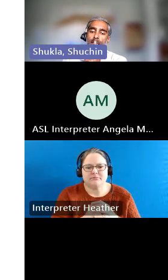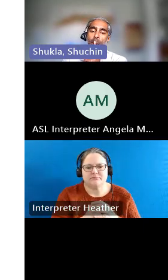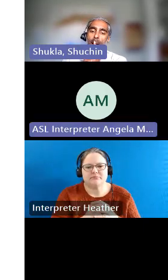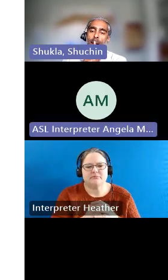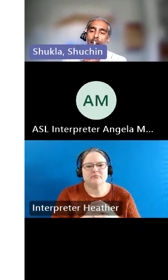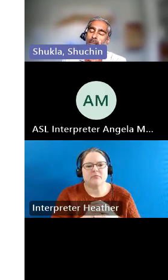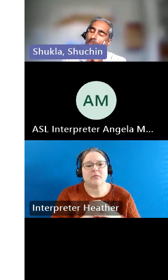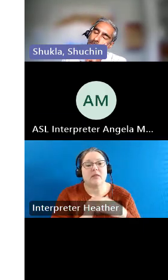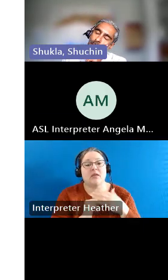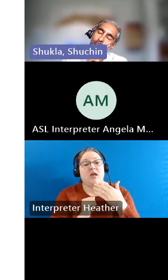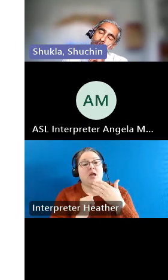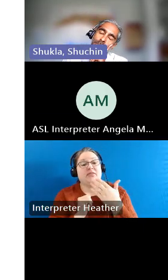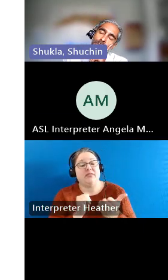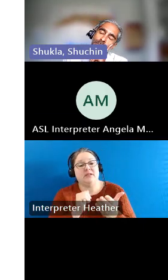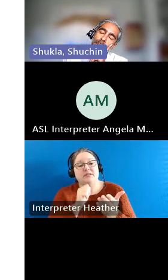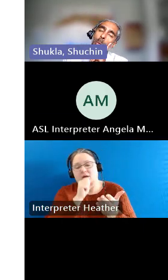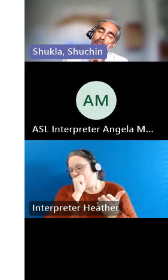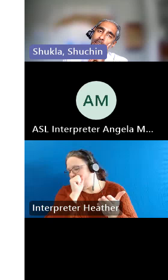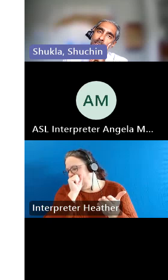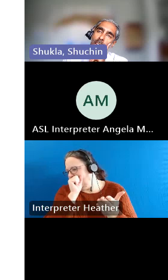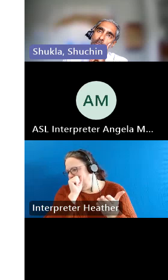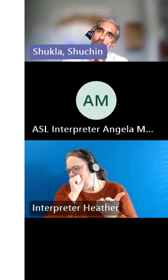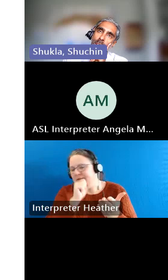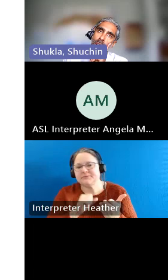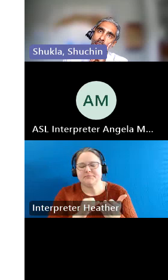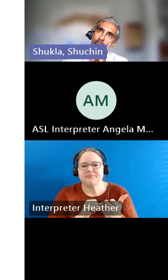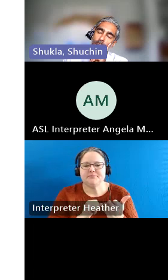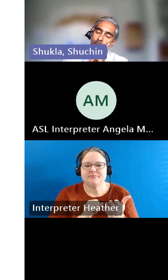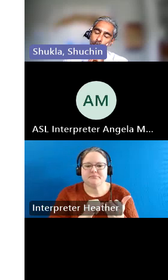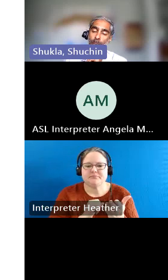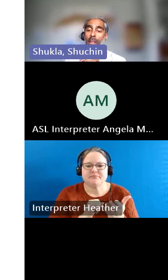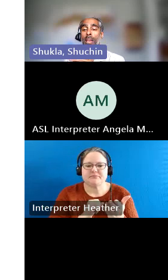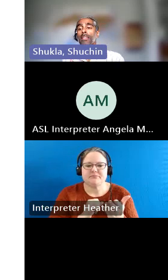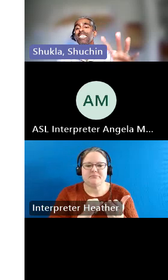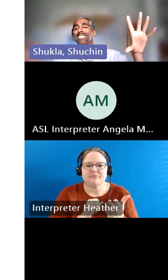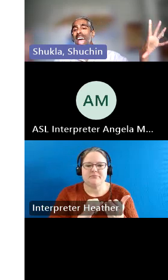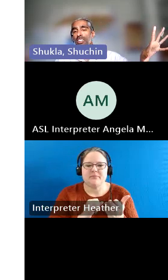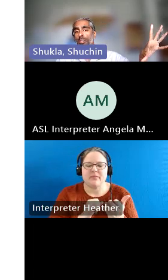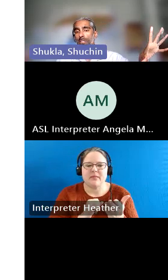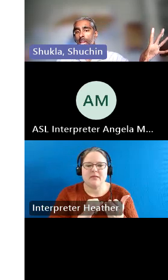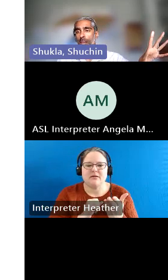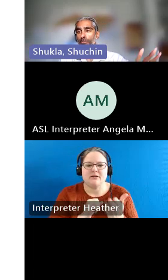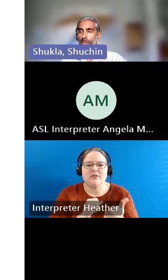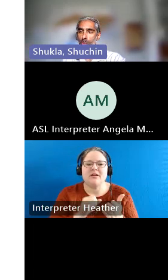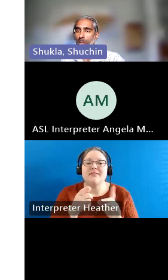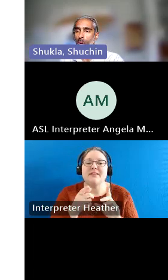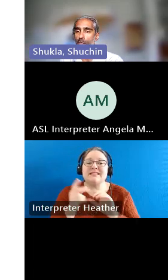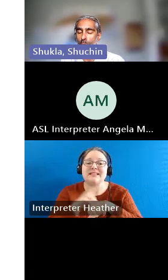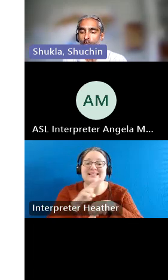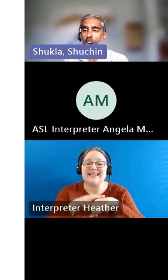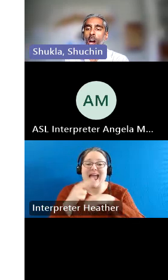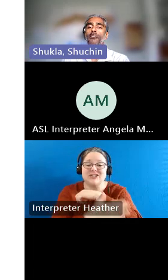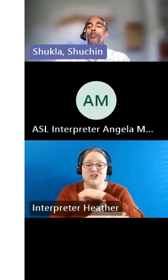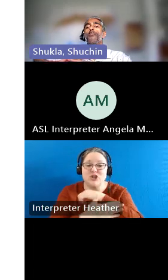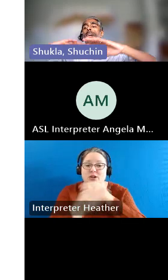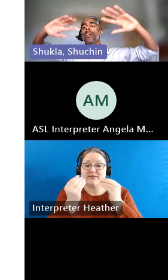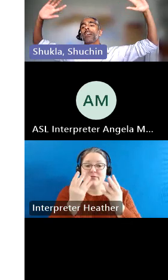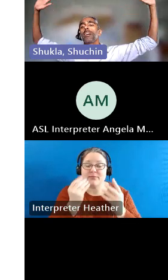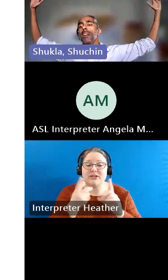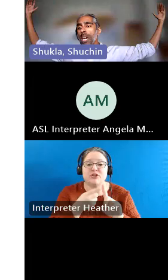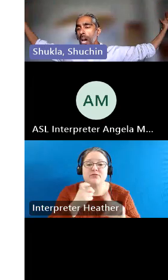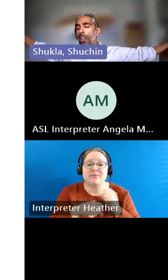This is just so, and maybe we have this data from North Carolina, I don't remember, but this is national data from 2022